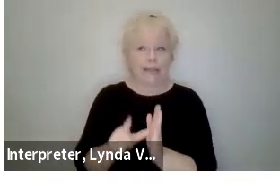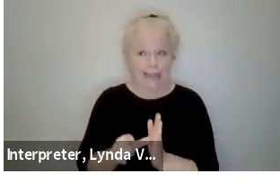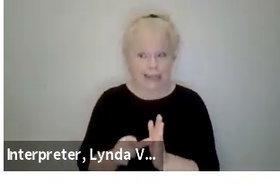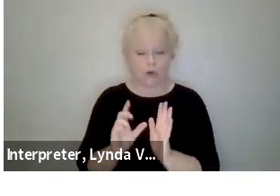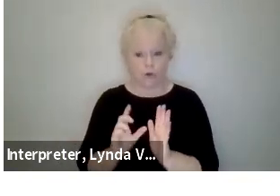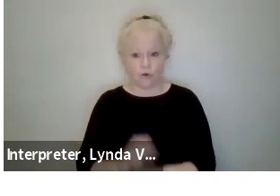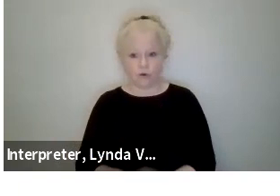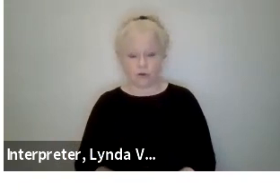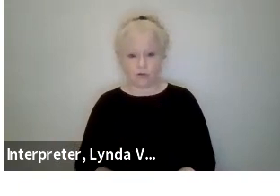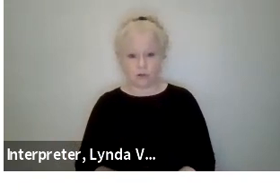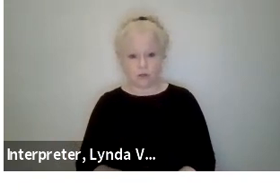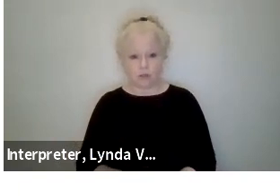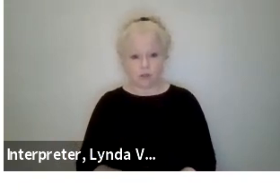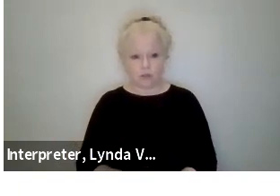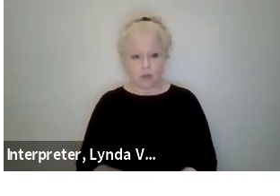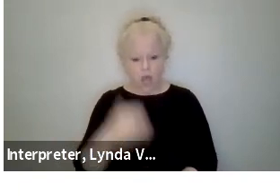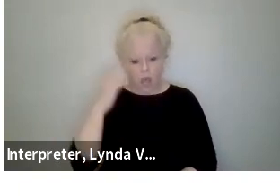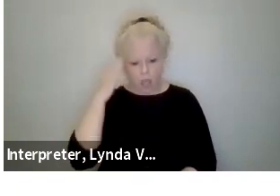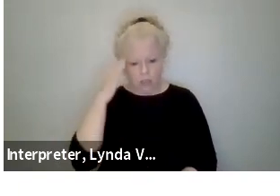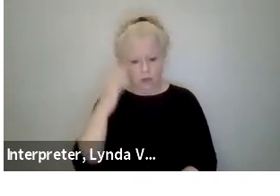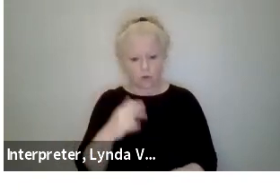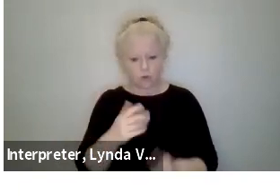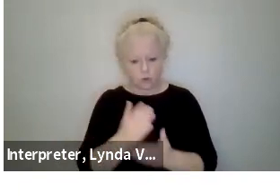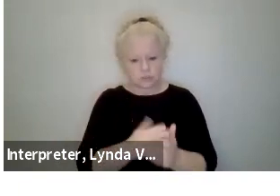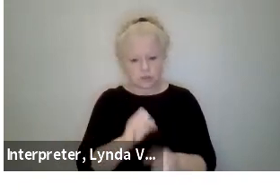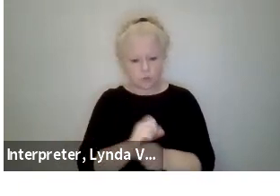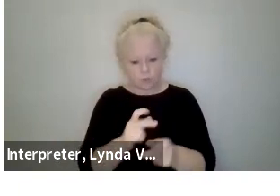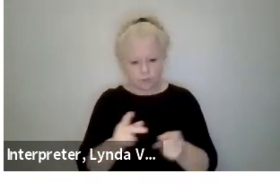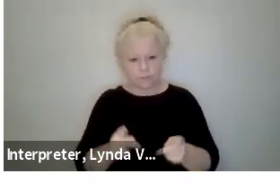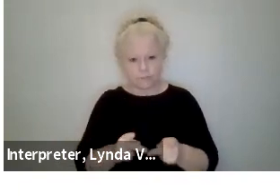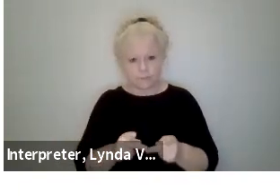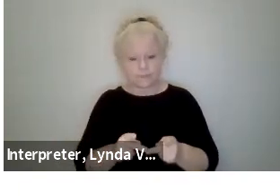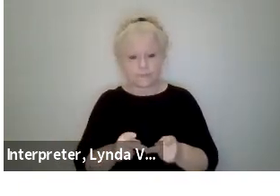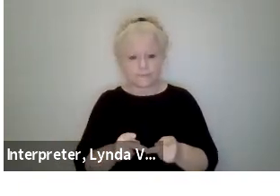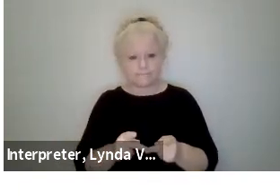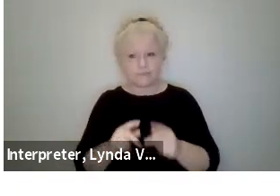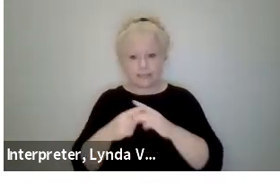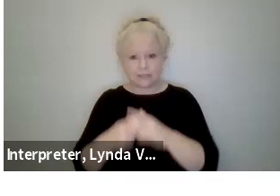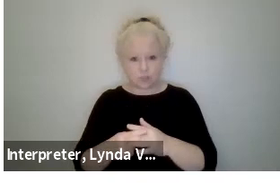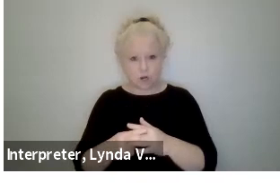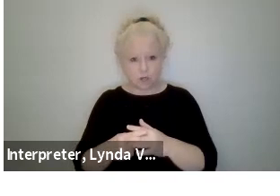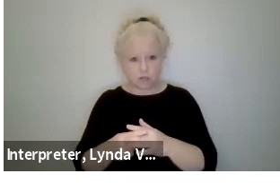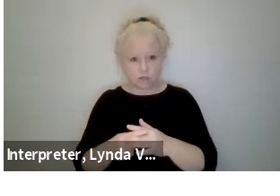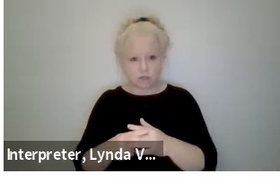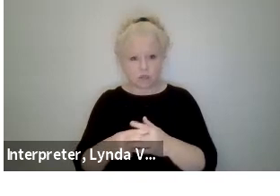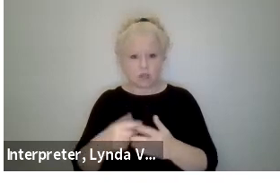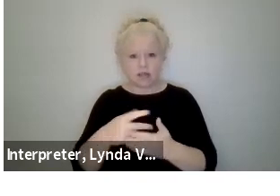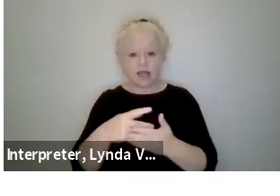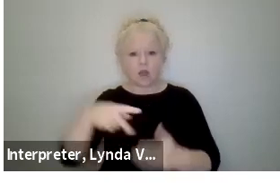the positions in which I know that our participants in this program had started in were pre-sorting